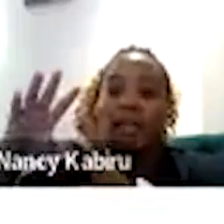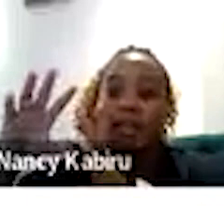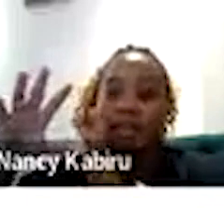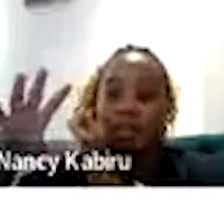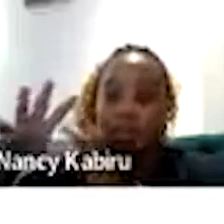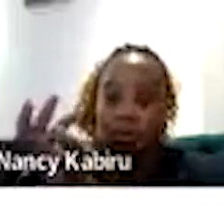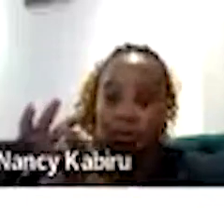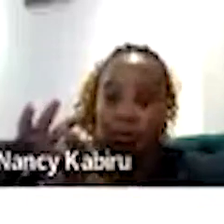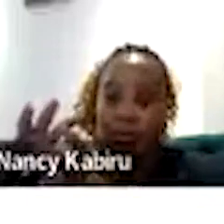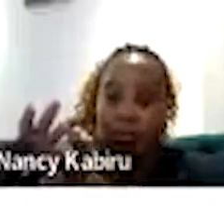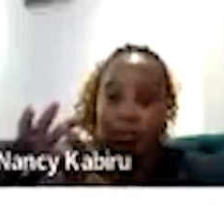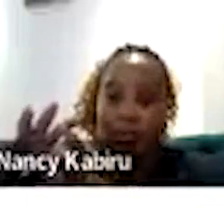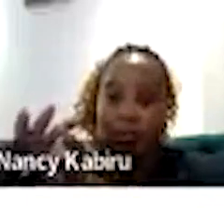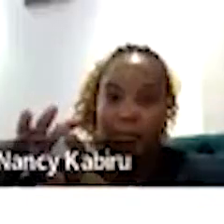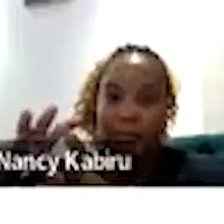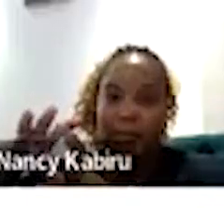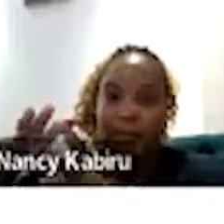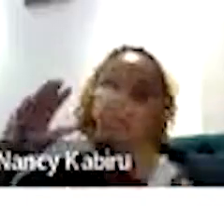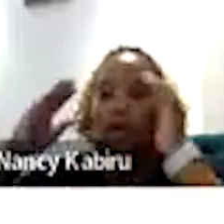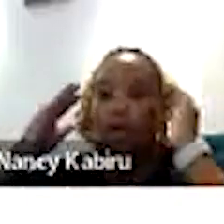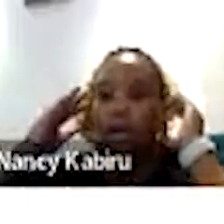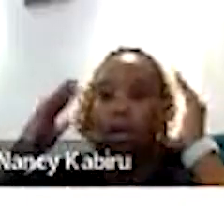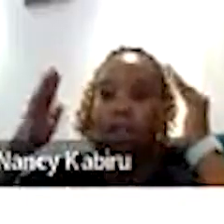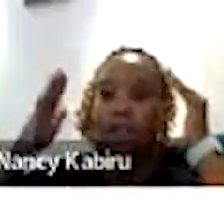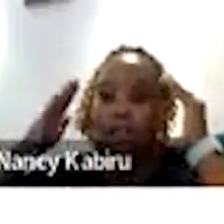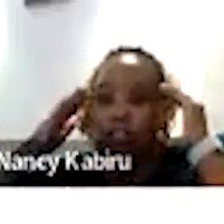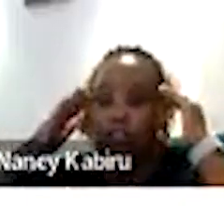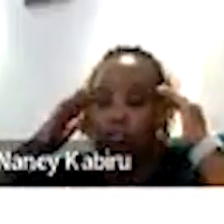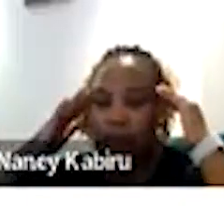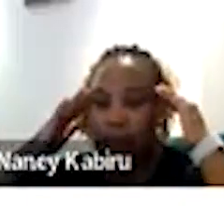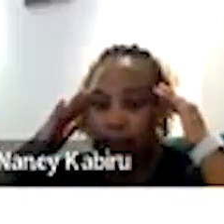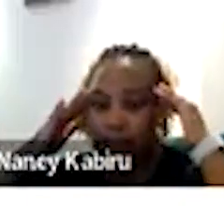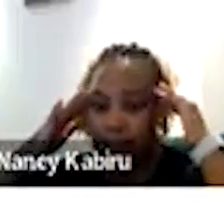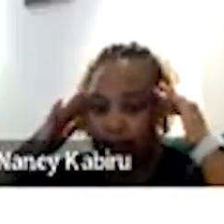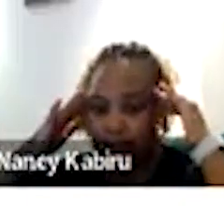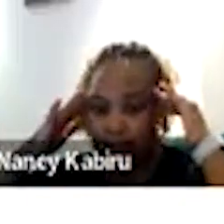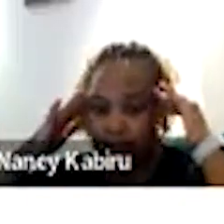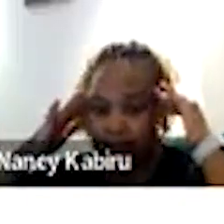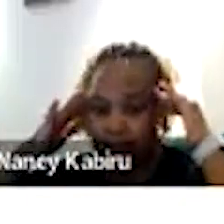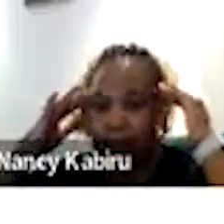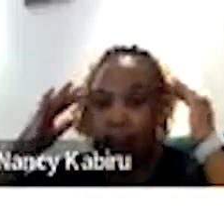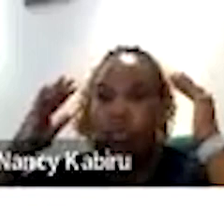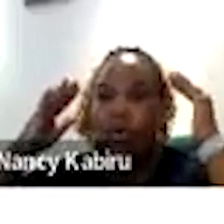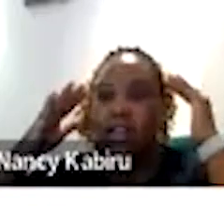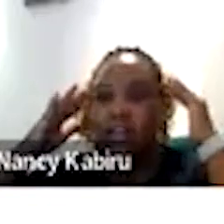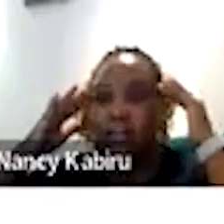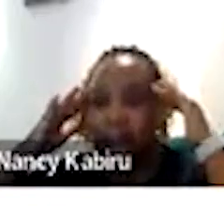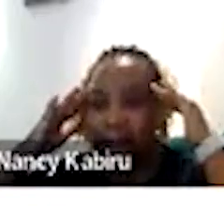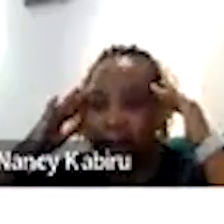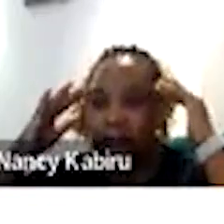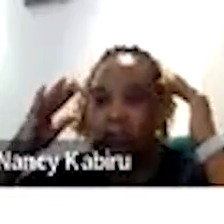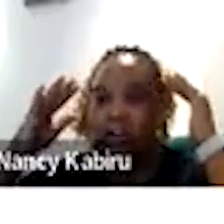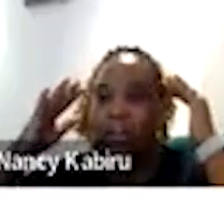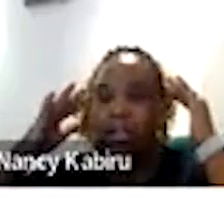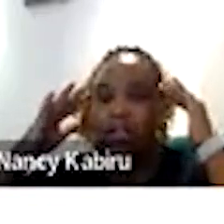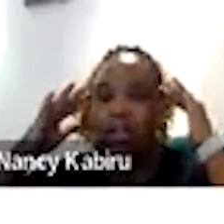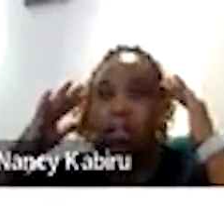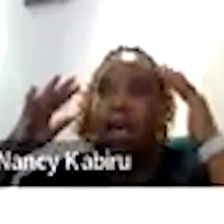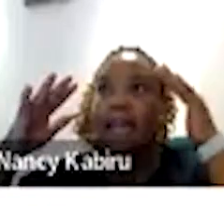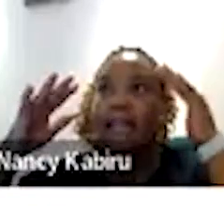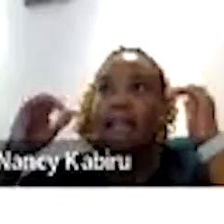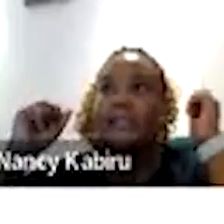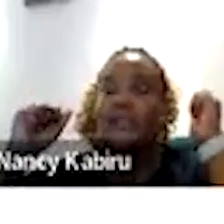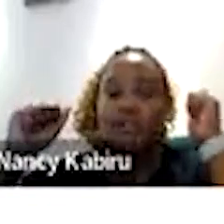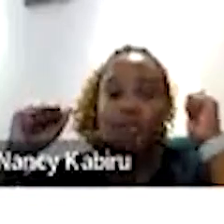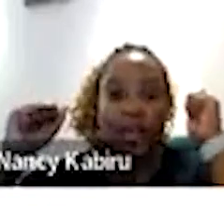or working the wrong way. Okay. So every function begins at the mind. So when the mind or a part